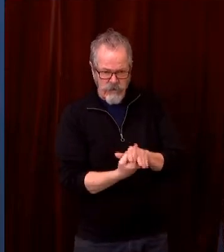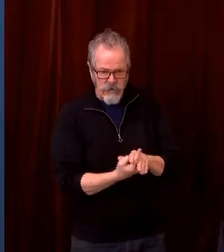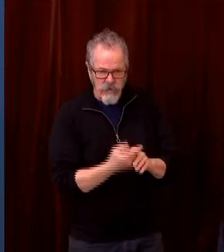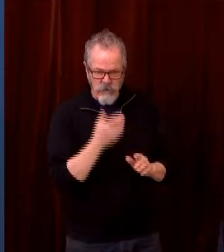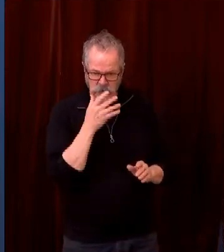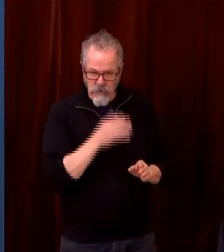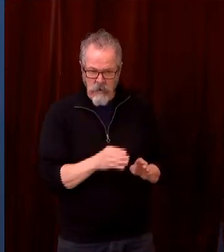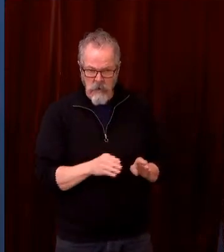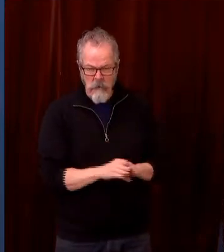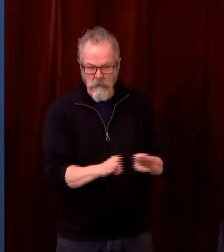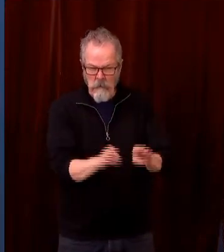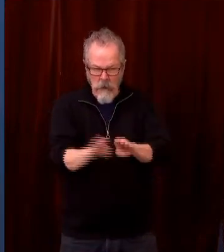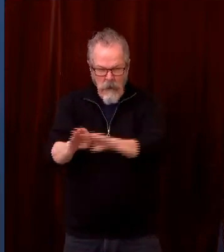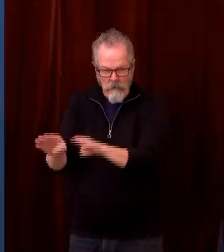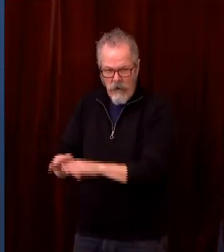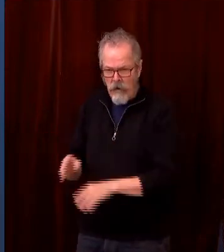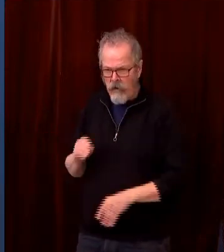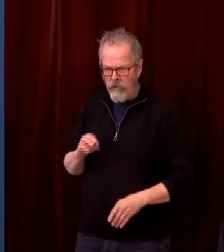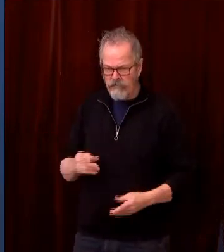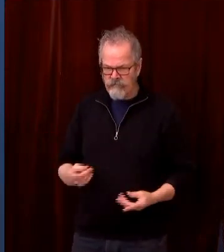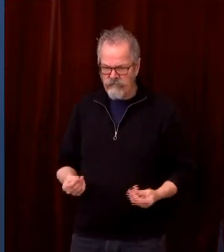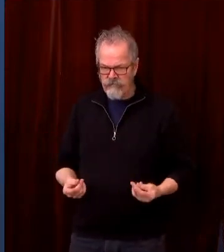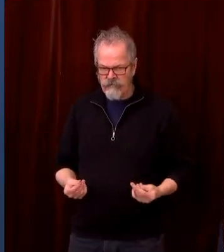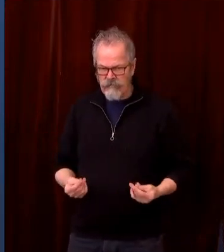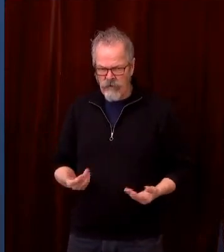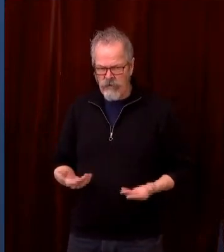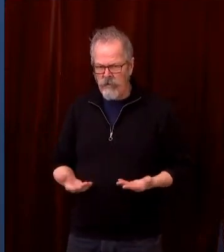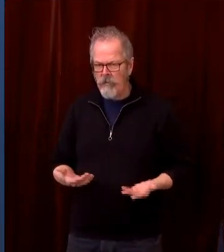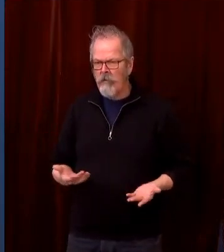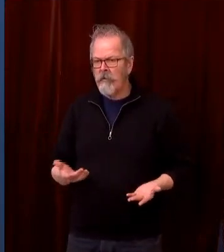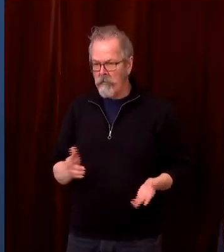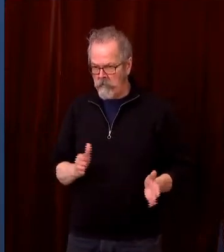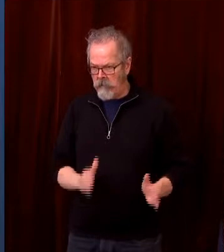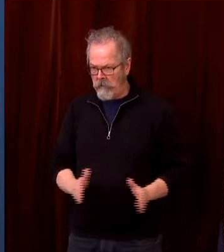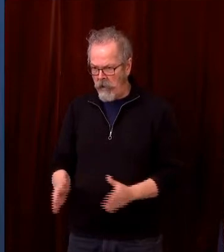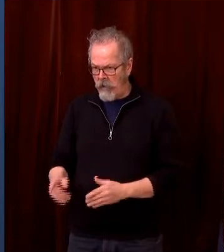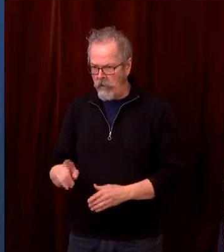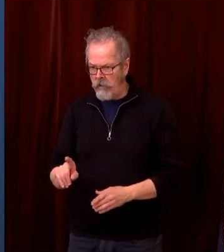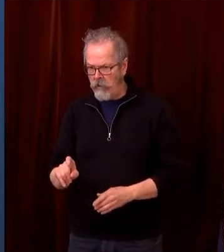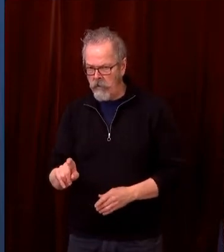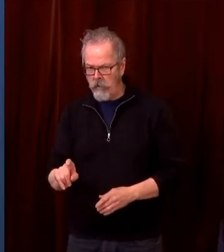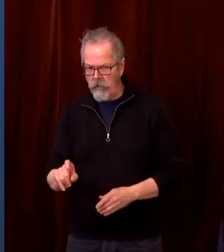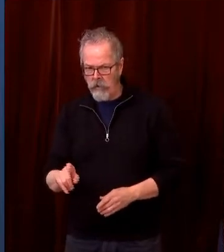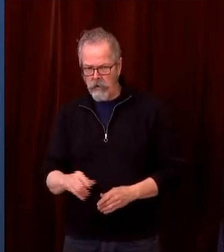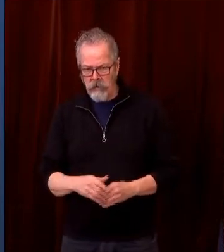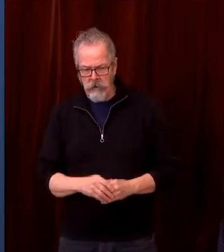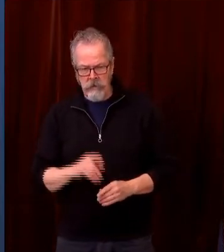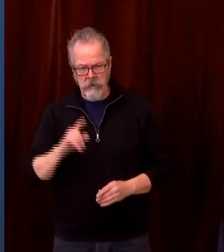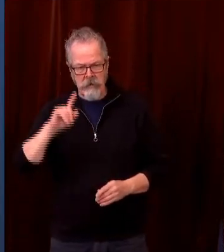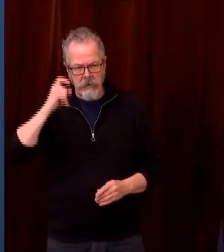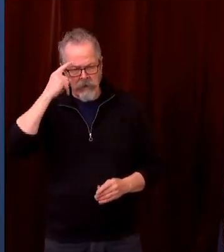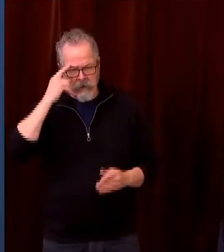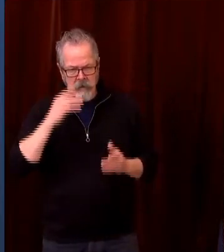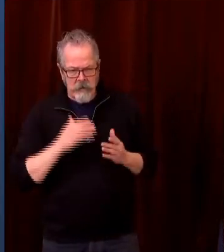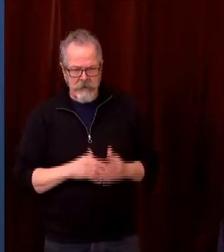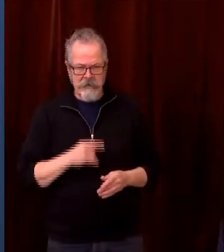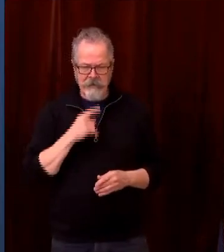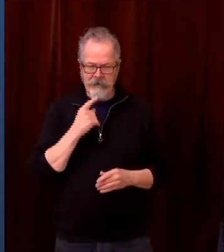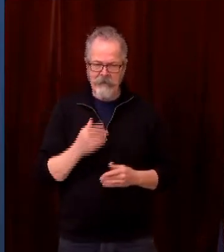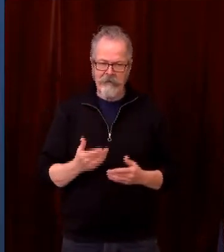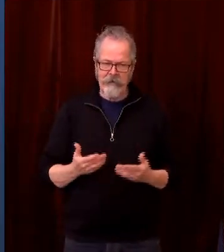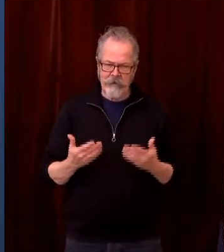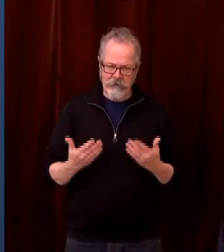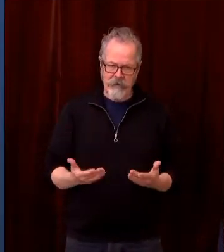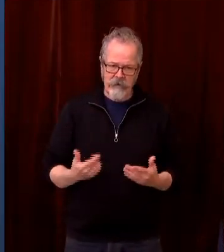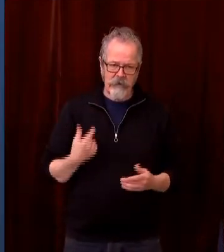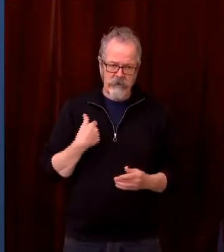financial supports in place for businesses and workers. Well, we are providing more support for our workers. As you know,